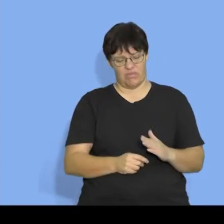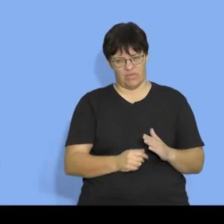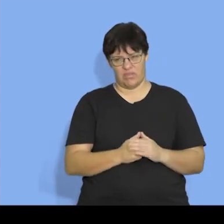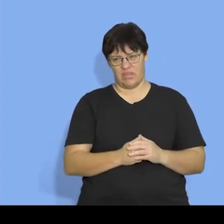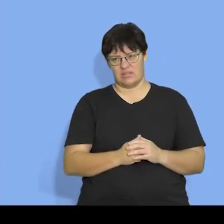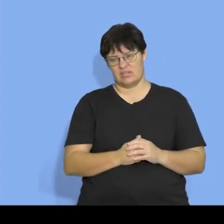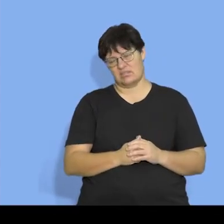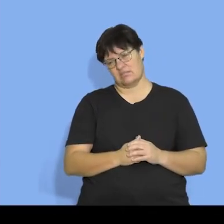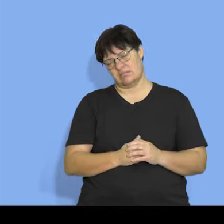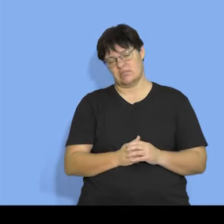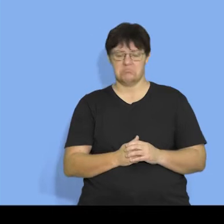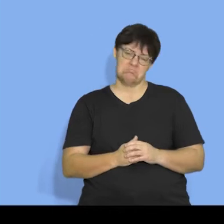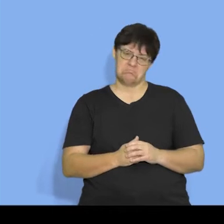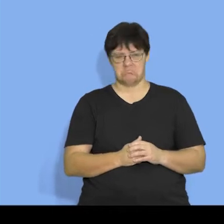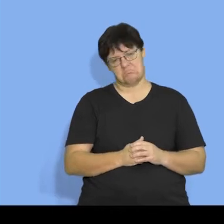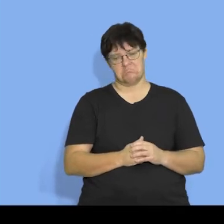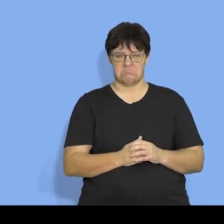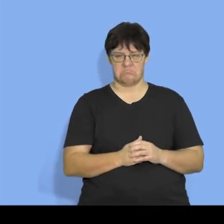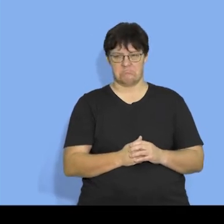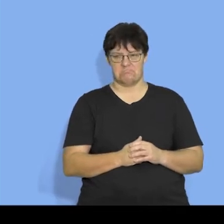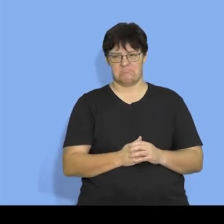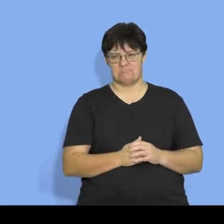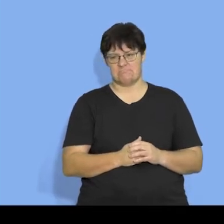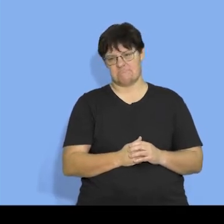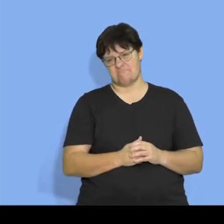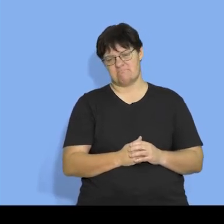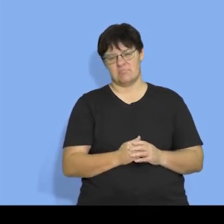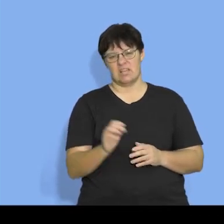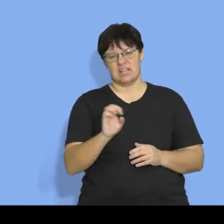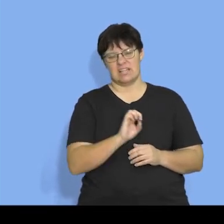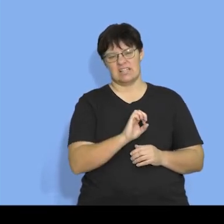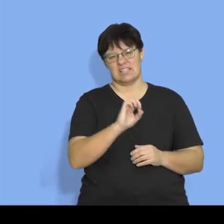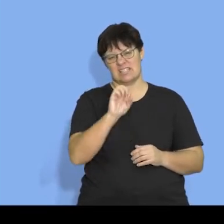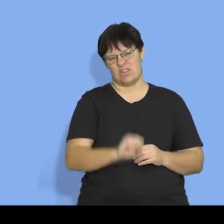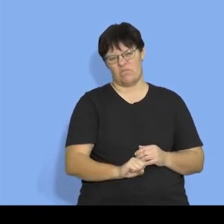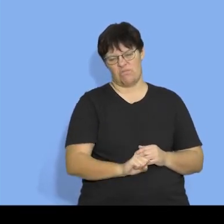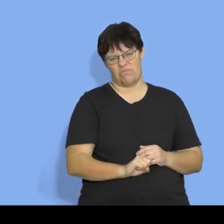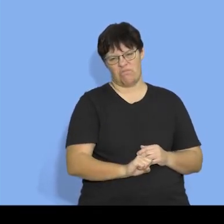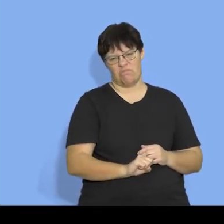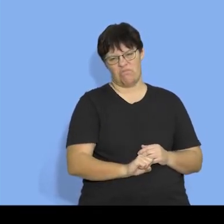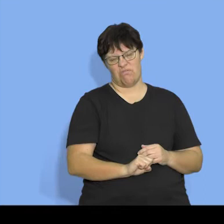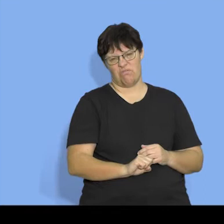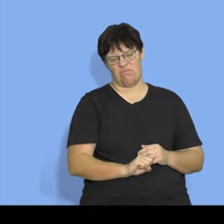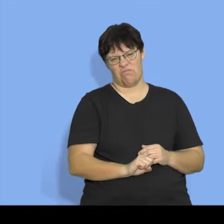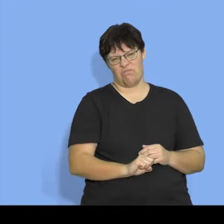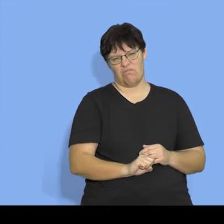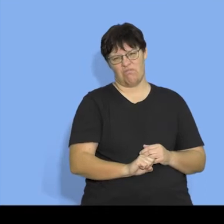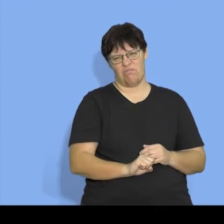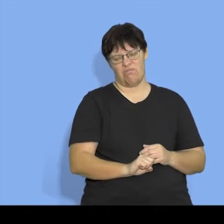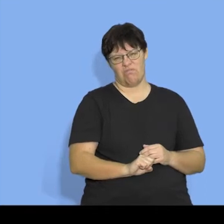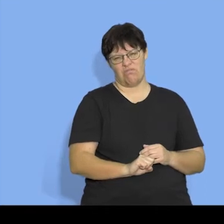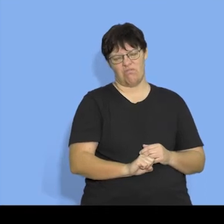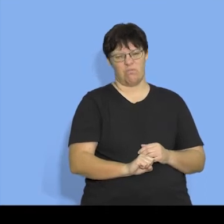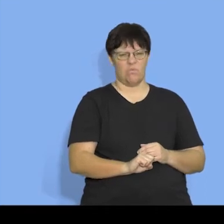on this map, so she would have gone sort of southeast, southwest, but she can